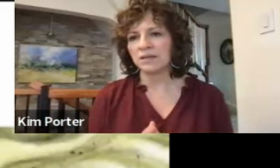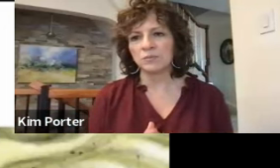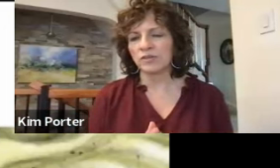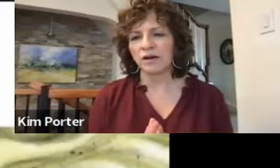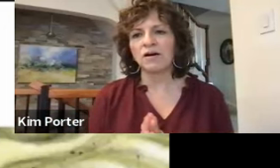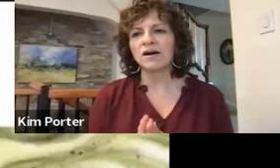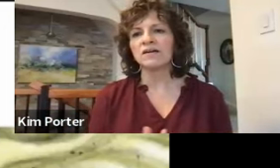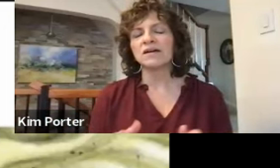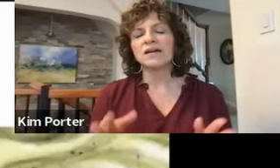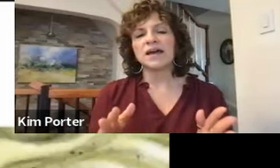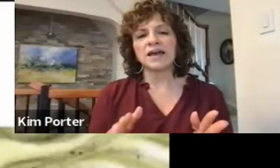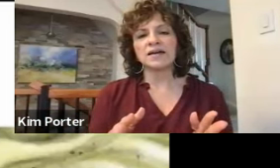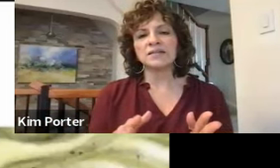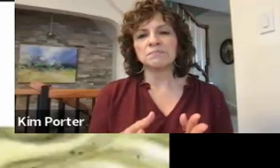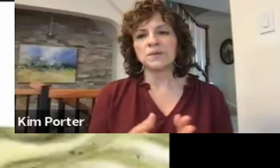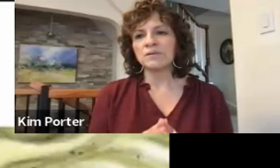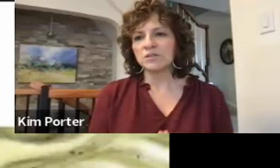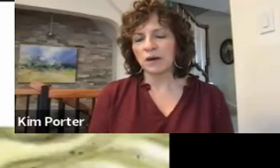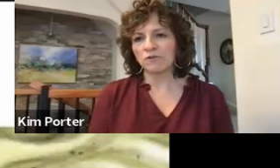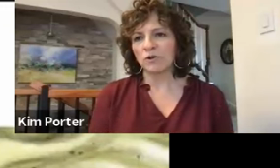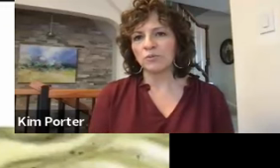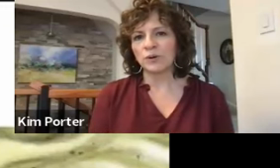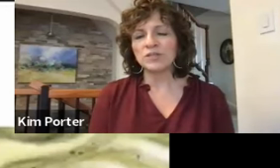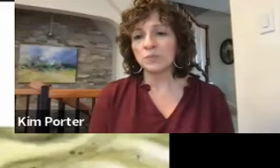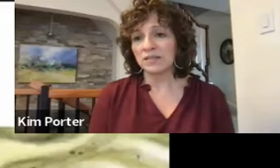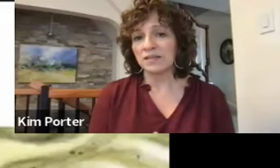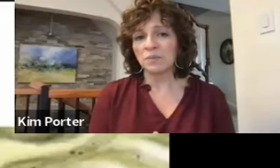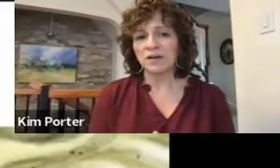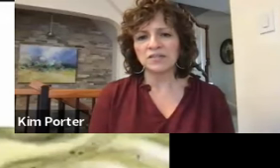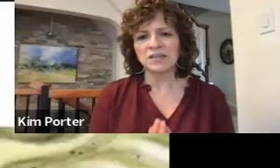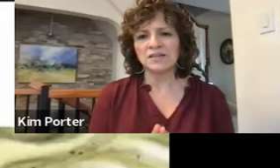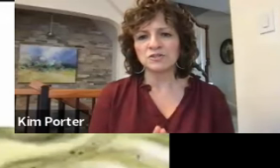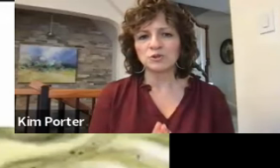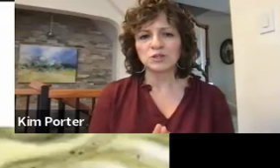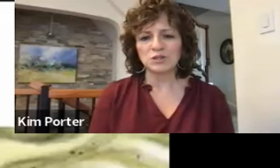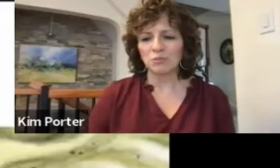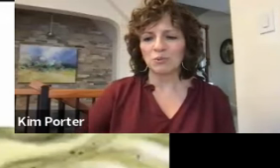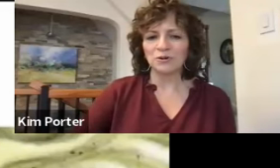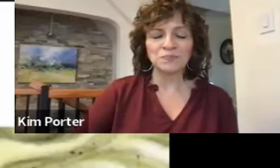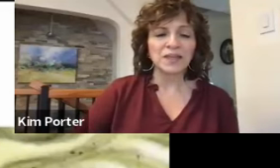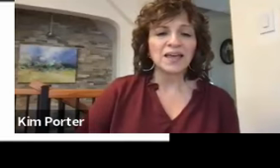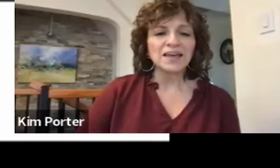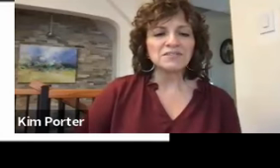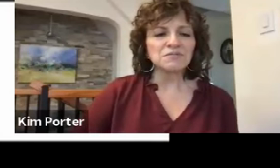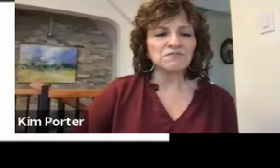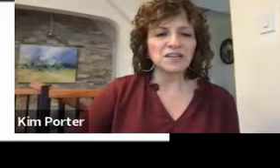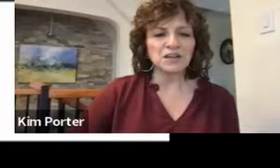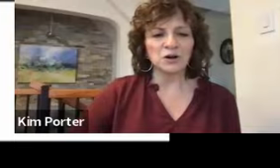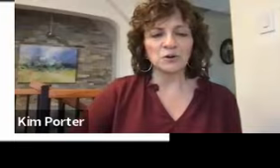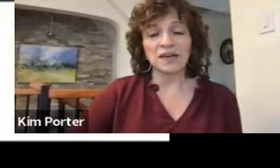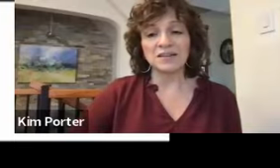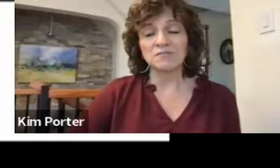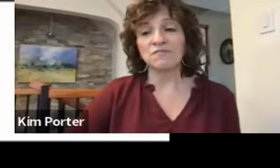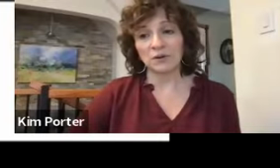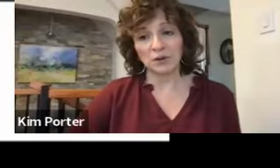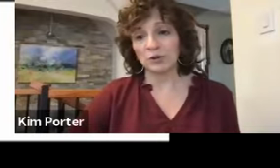about meeting them where they are and being respectful when we speak to them about this. It is truly so important. Here's a